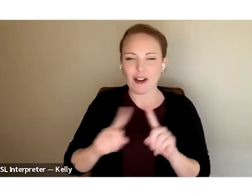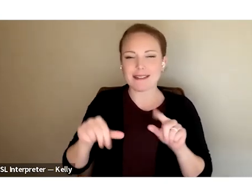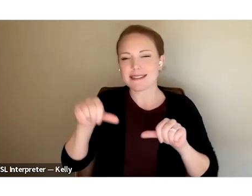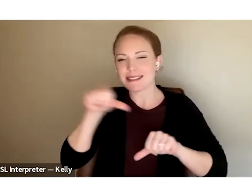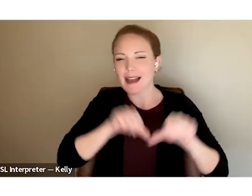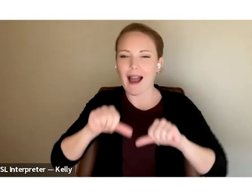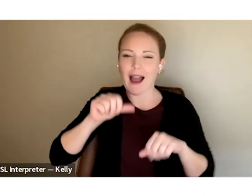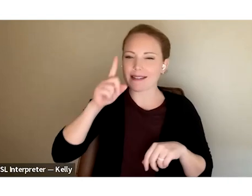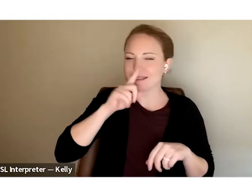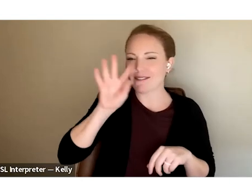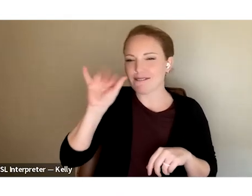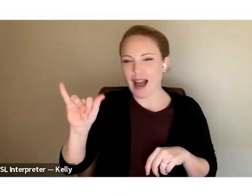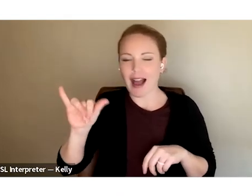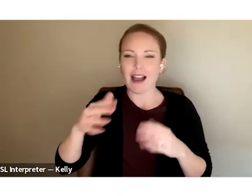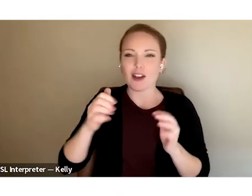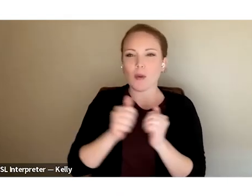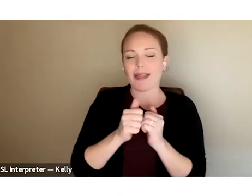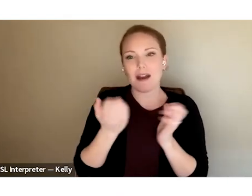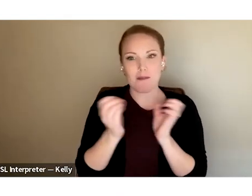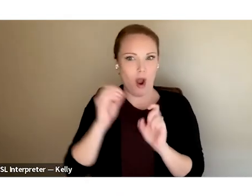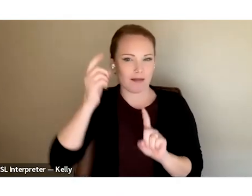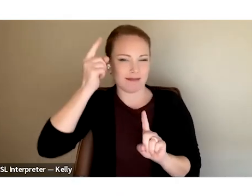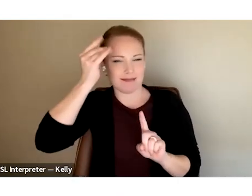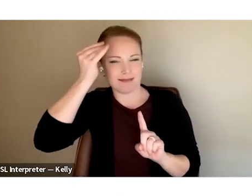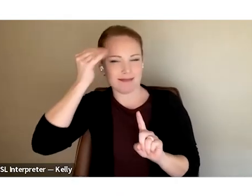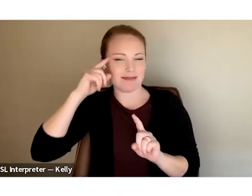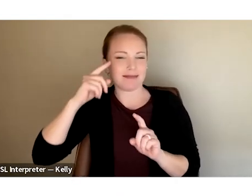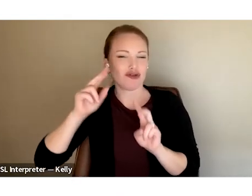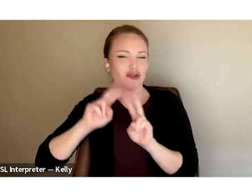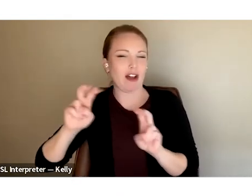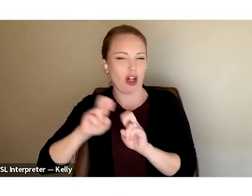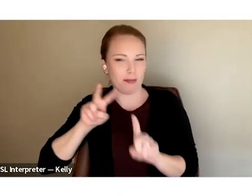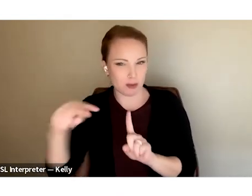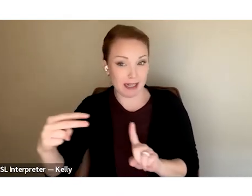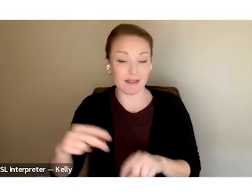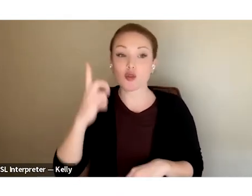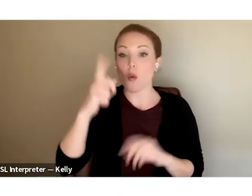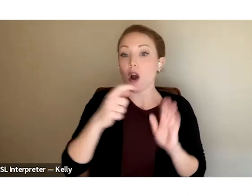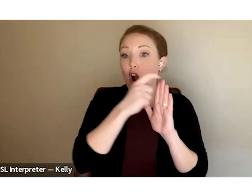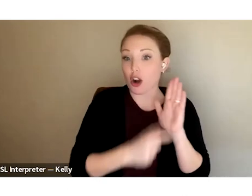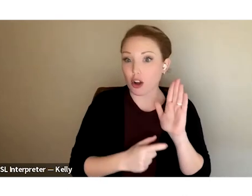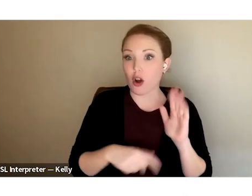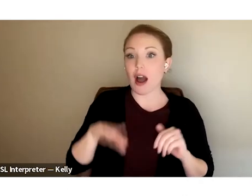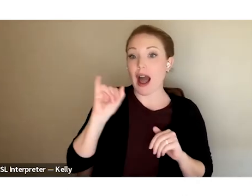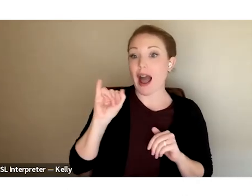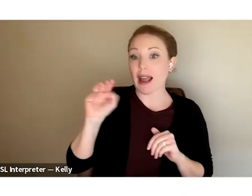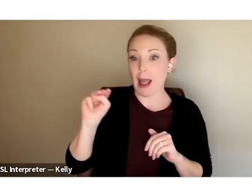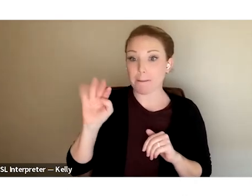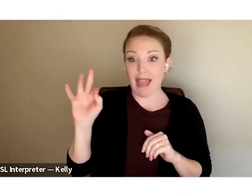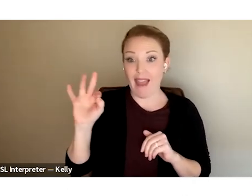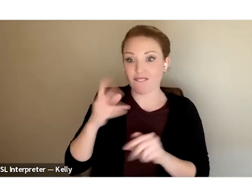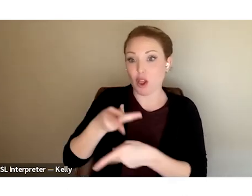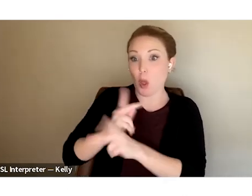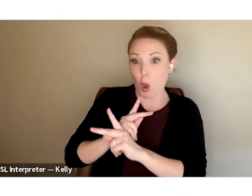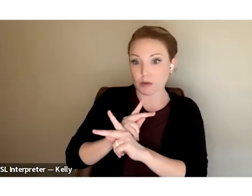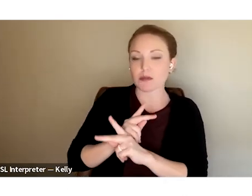all, with a critical lens on it, by the way. An article about IMF loans